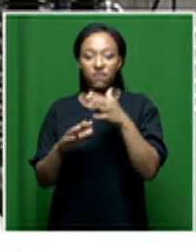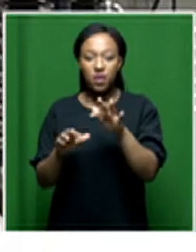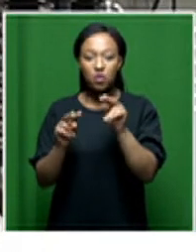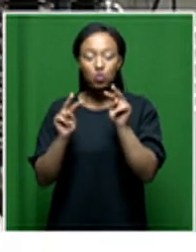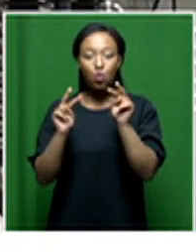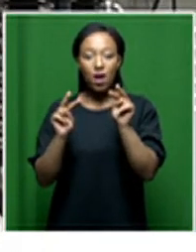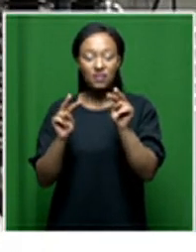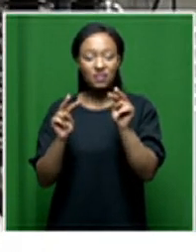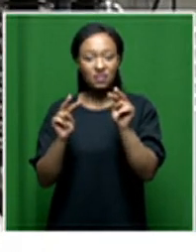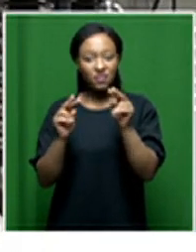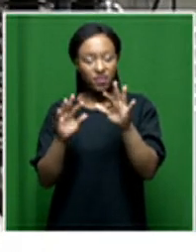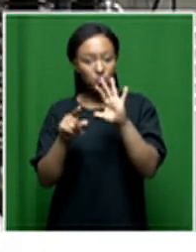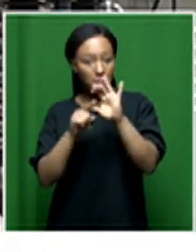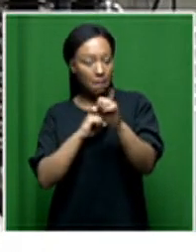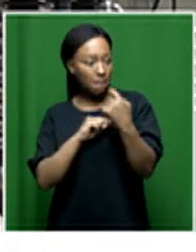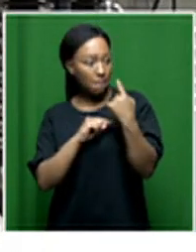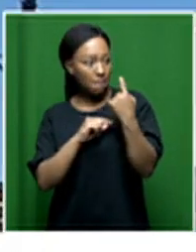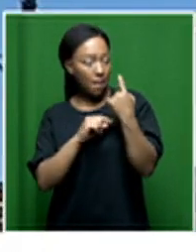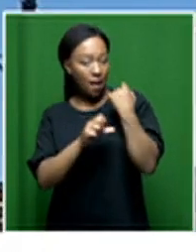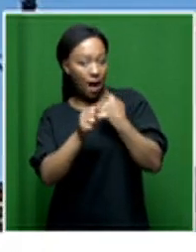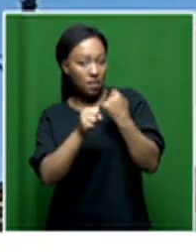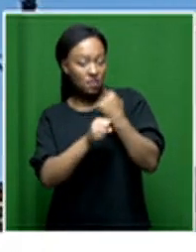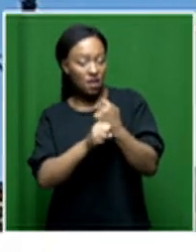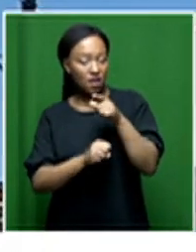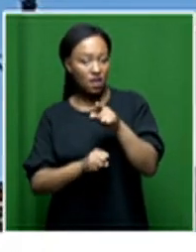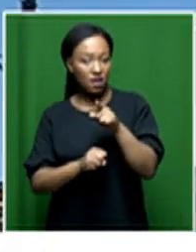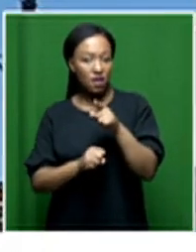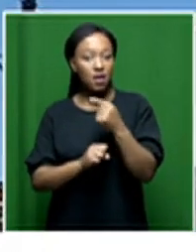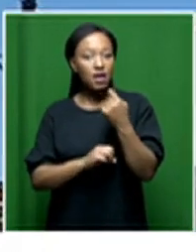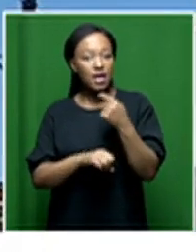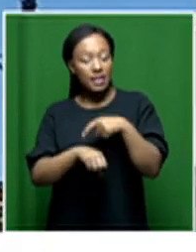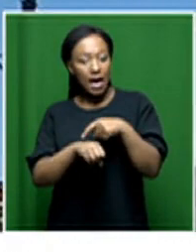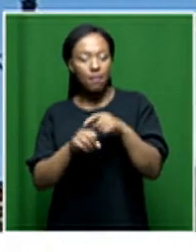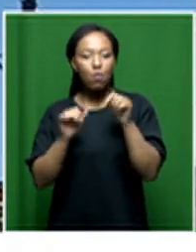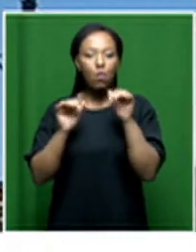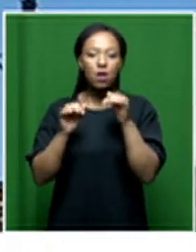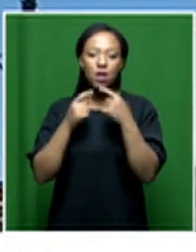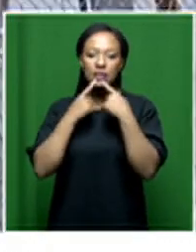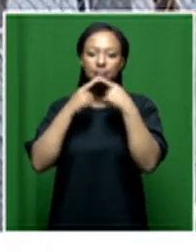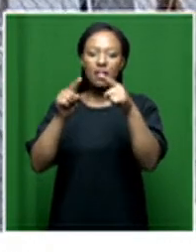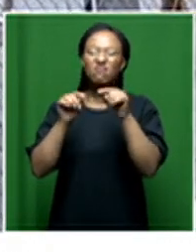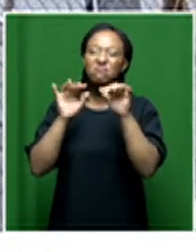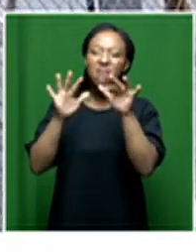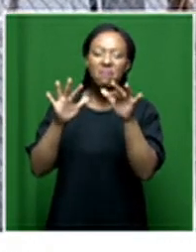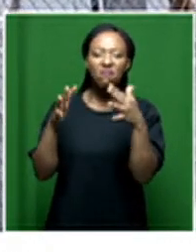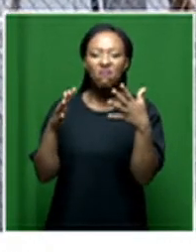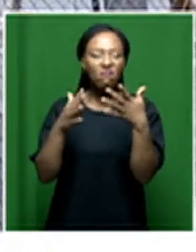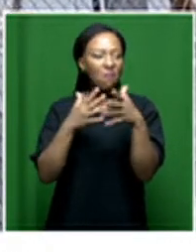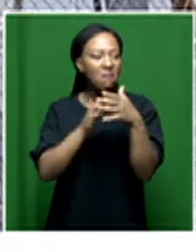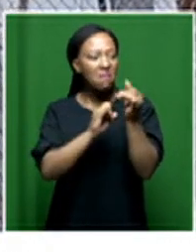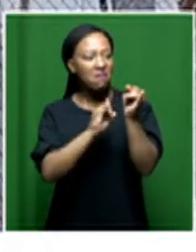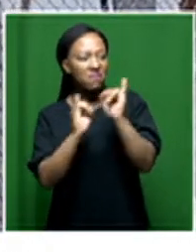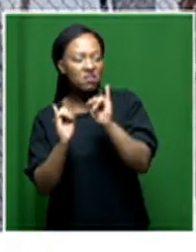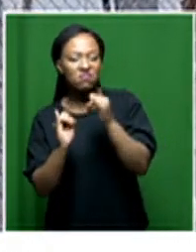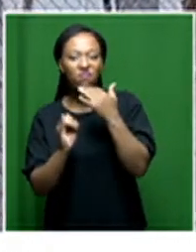De Ruyter in particular over the last year, each time he speaks publicly, whether it's at the invitation of the